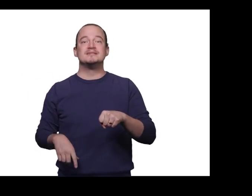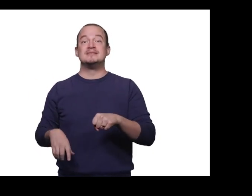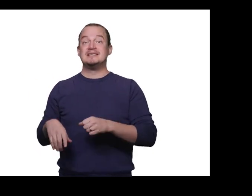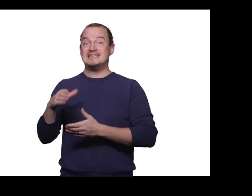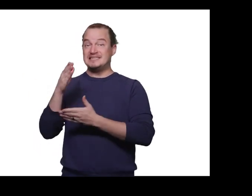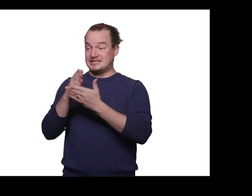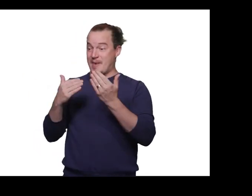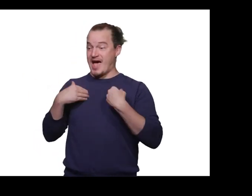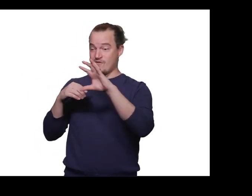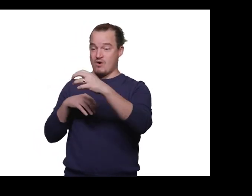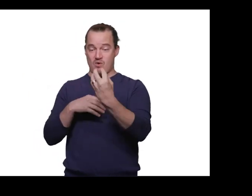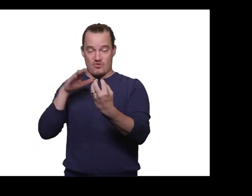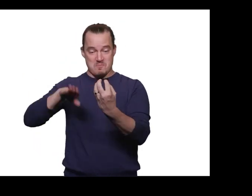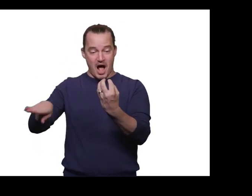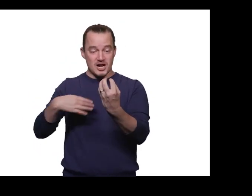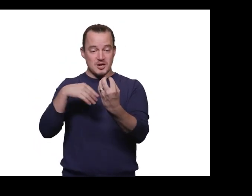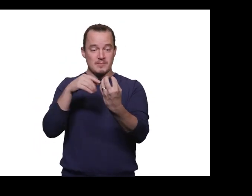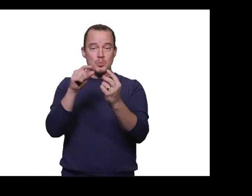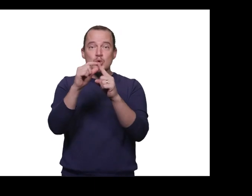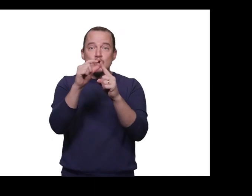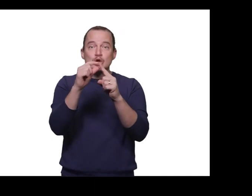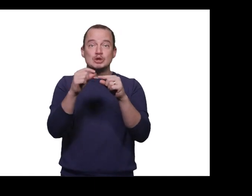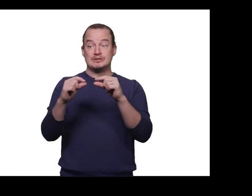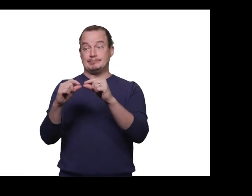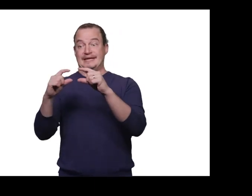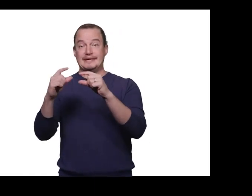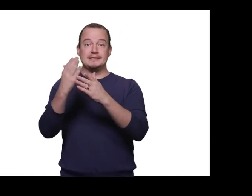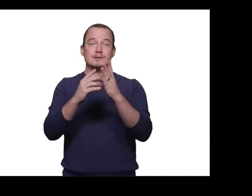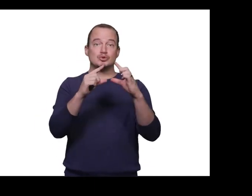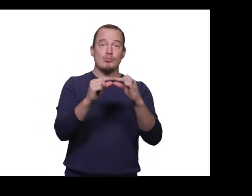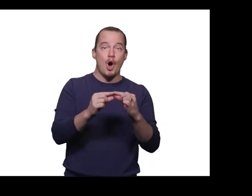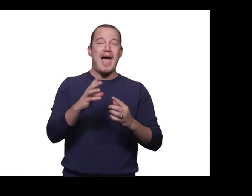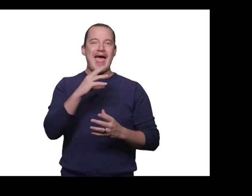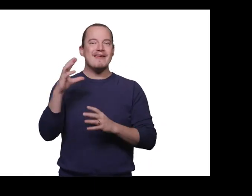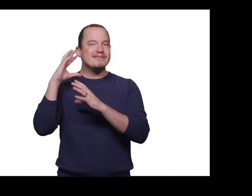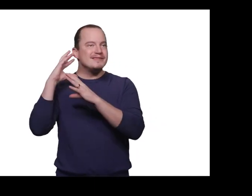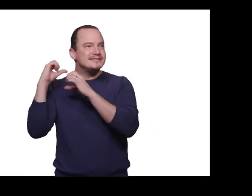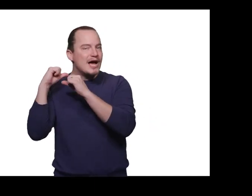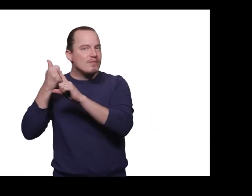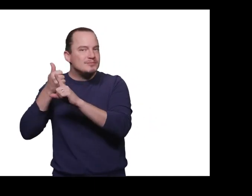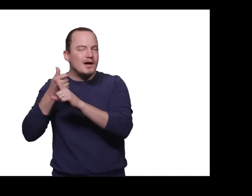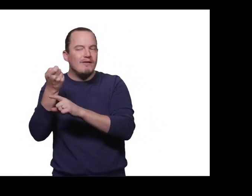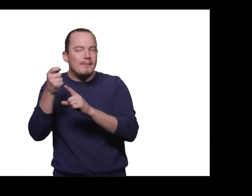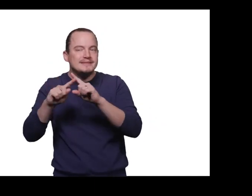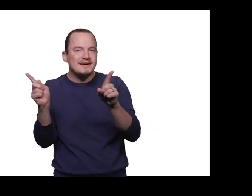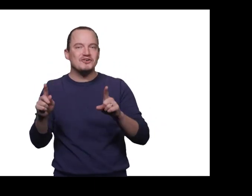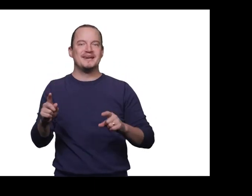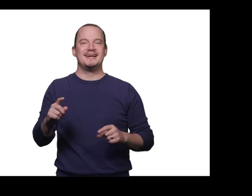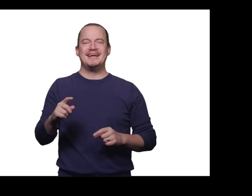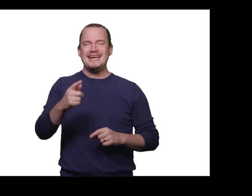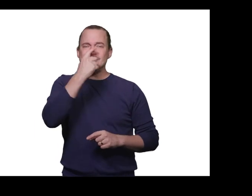a different size font and a slightly different sound. So letting the children pick their own eggs, they